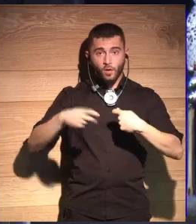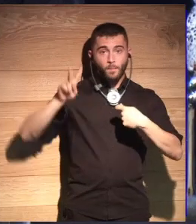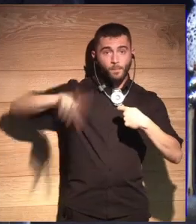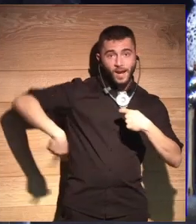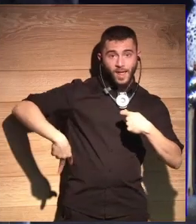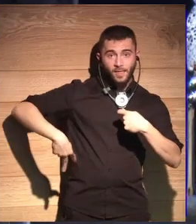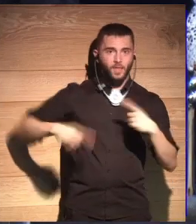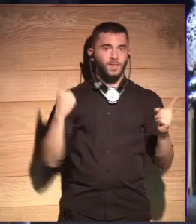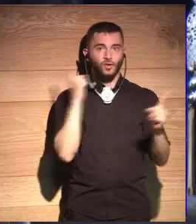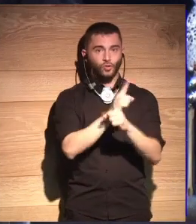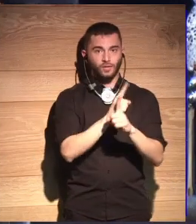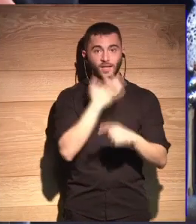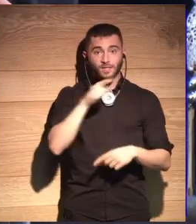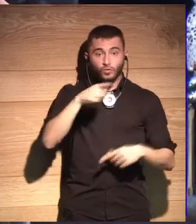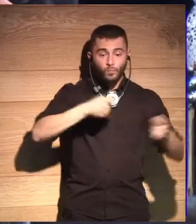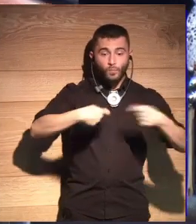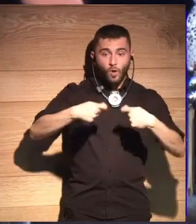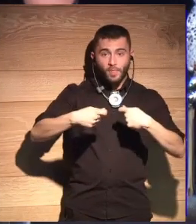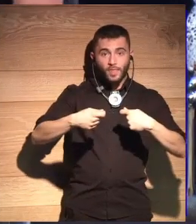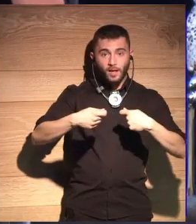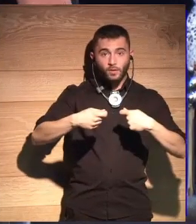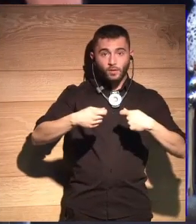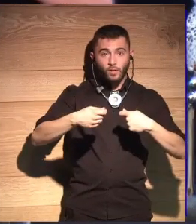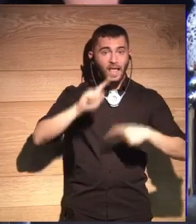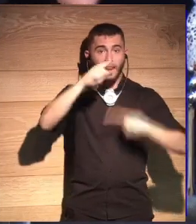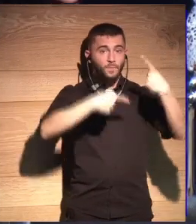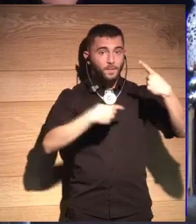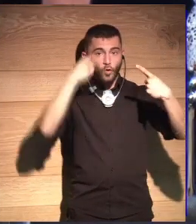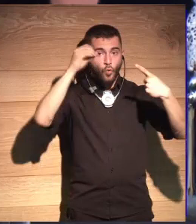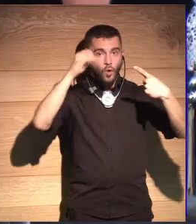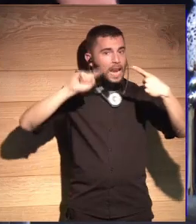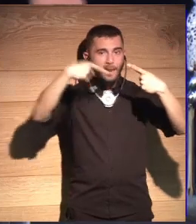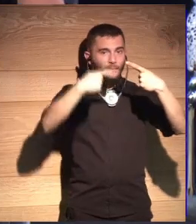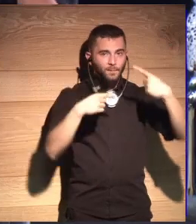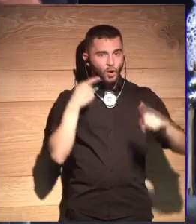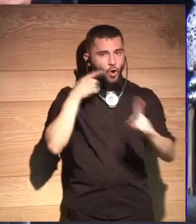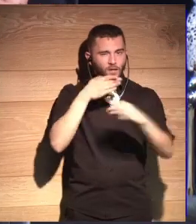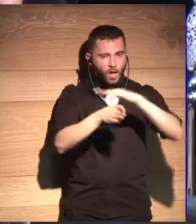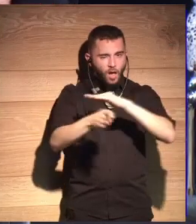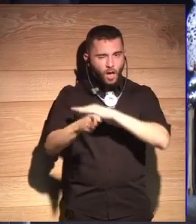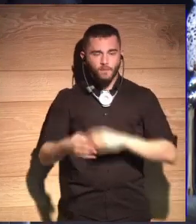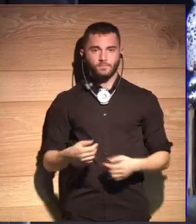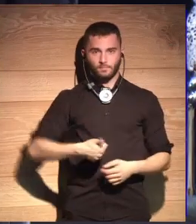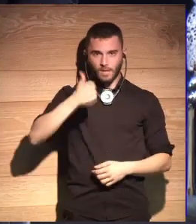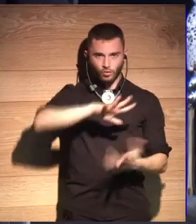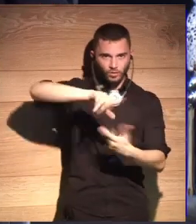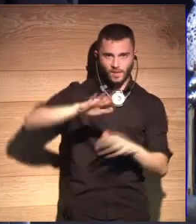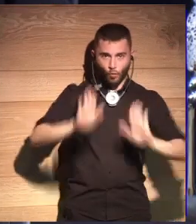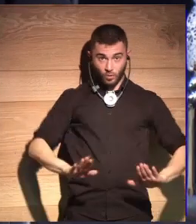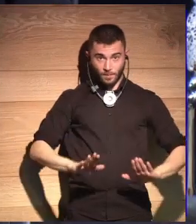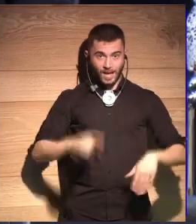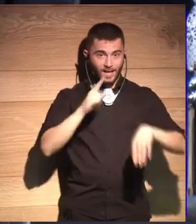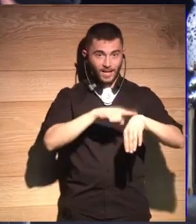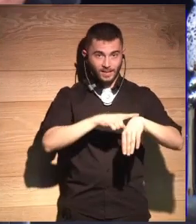Their business level is exactly against the truth or veracity of information. If you are